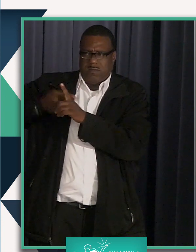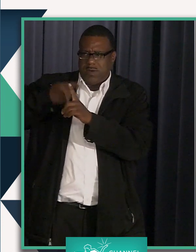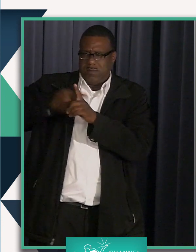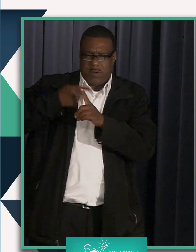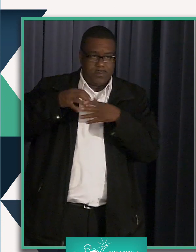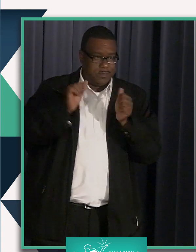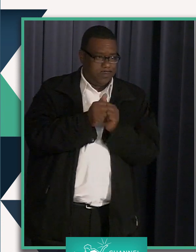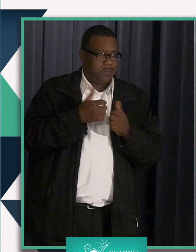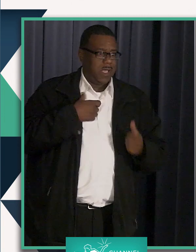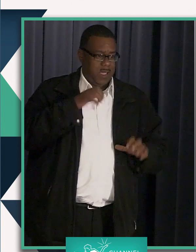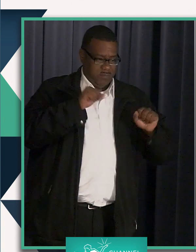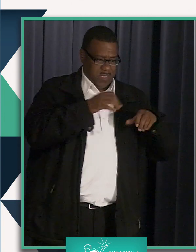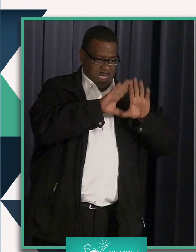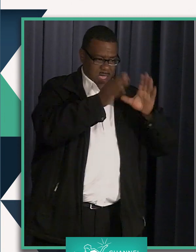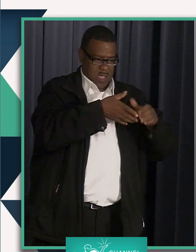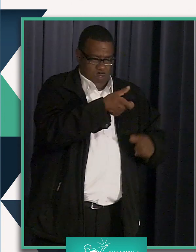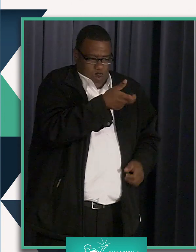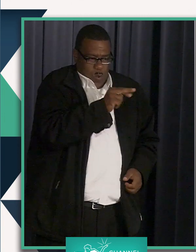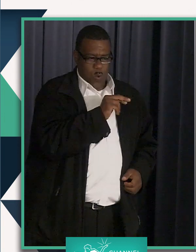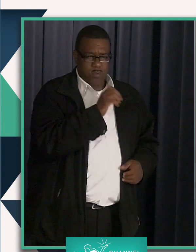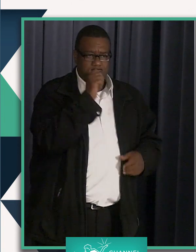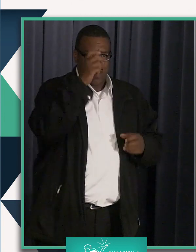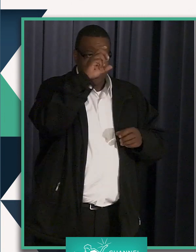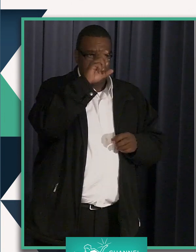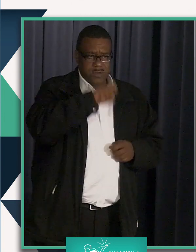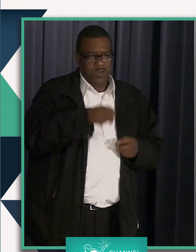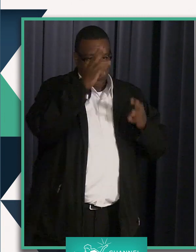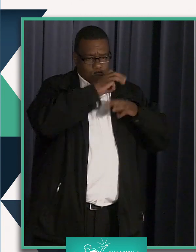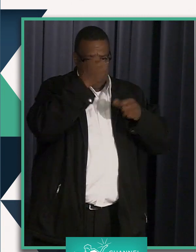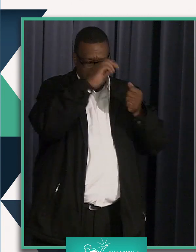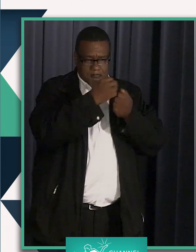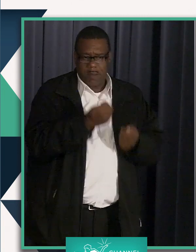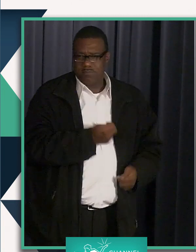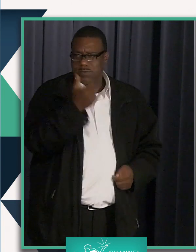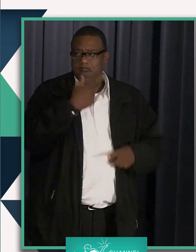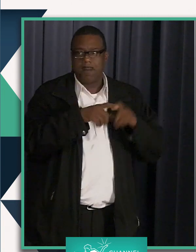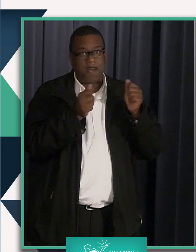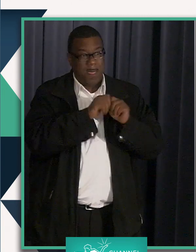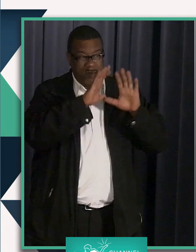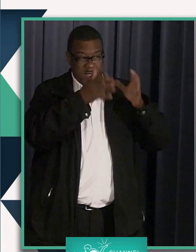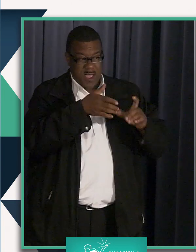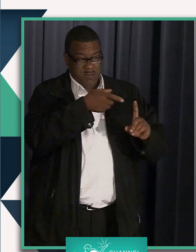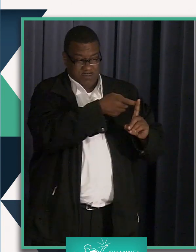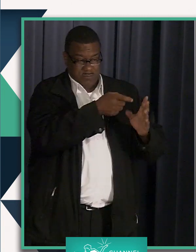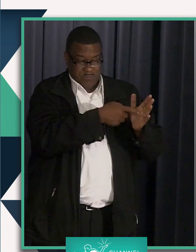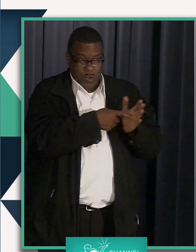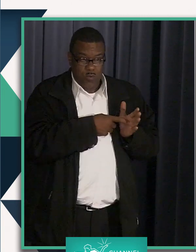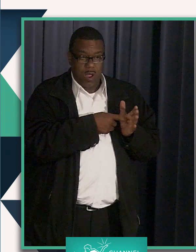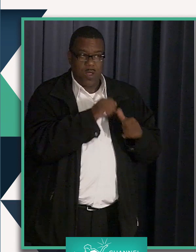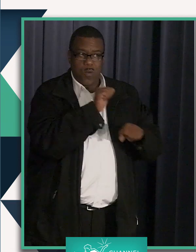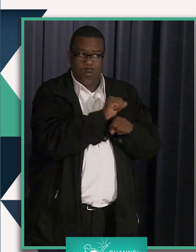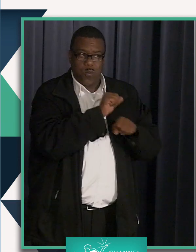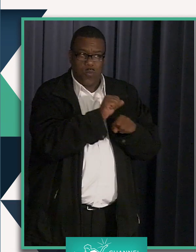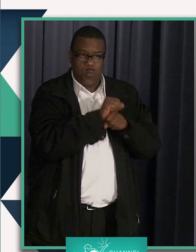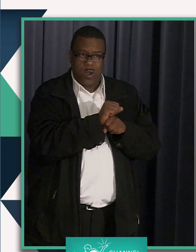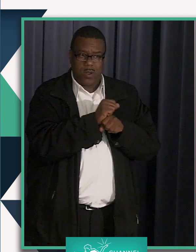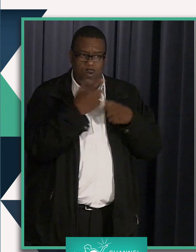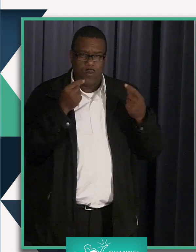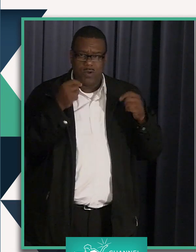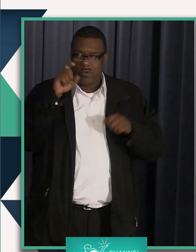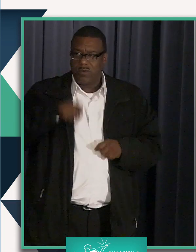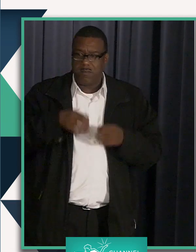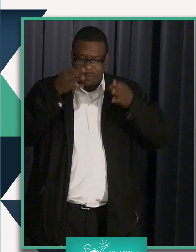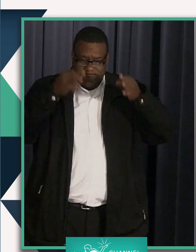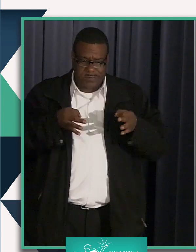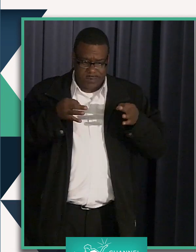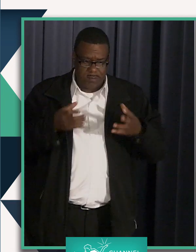taxes for less money, I don't have to ever worry about being evicted again. Exactly. But those houses are going to take a lot of work. So you're going to have to make a judgment about